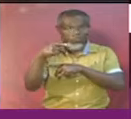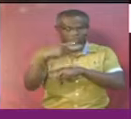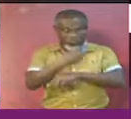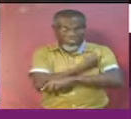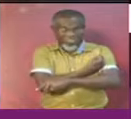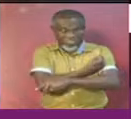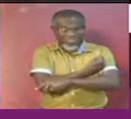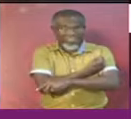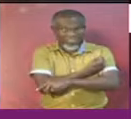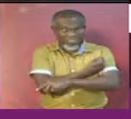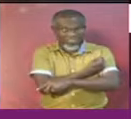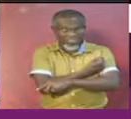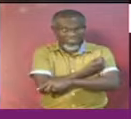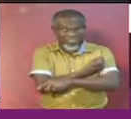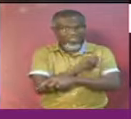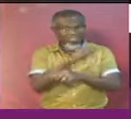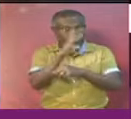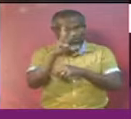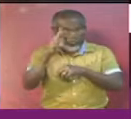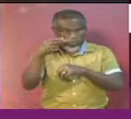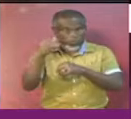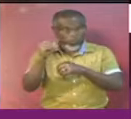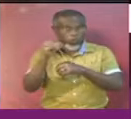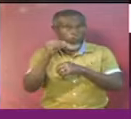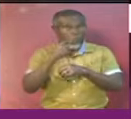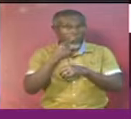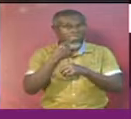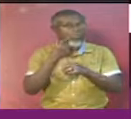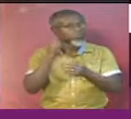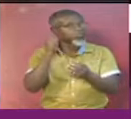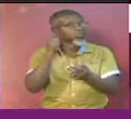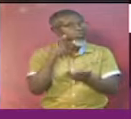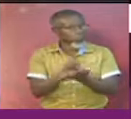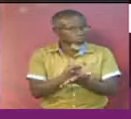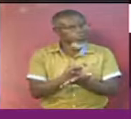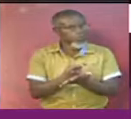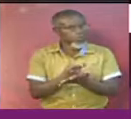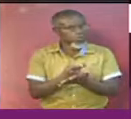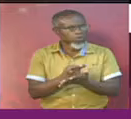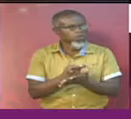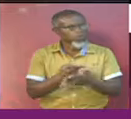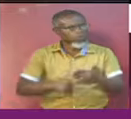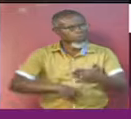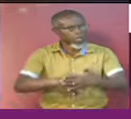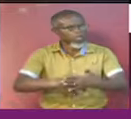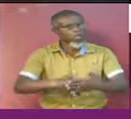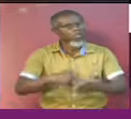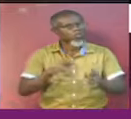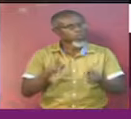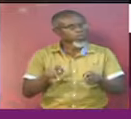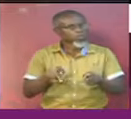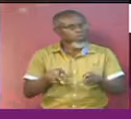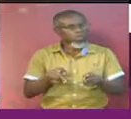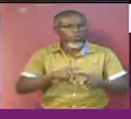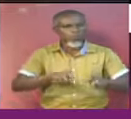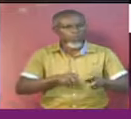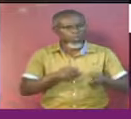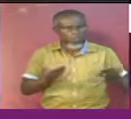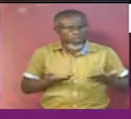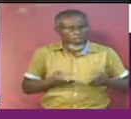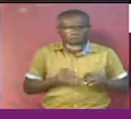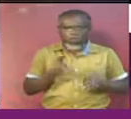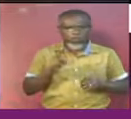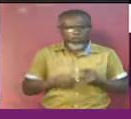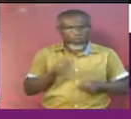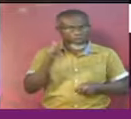be administered to pregnant women, but we are not yet doing that here in Trinidad and Tobago. Given that second doses of this